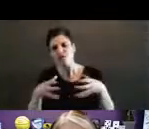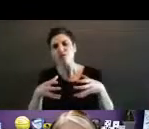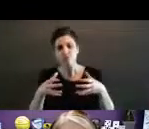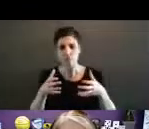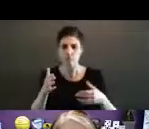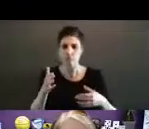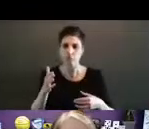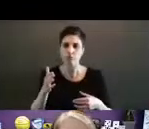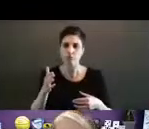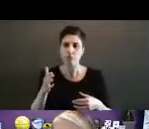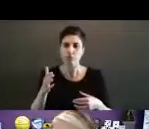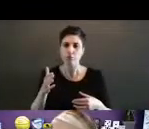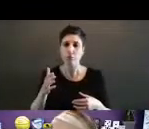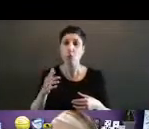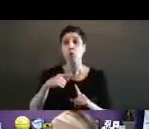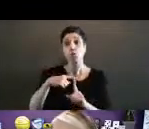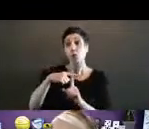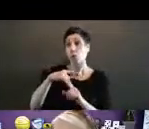presenters